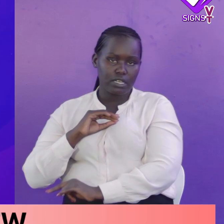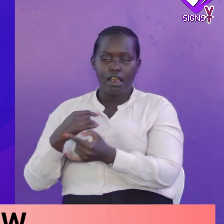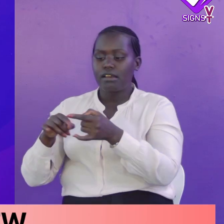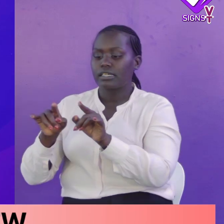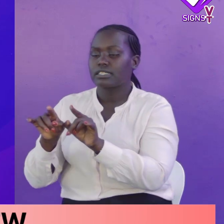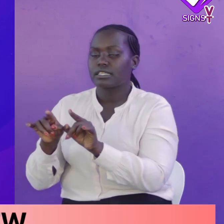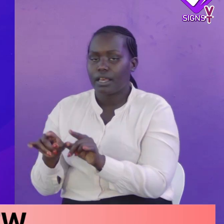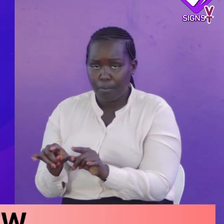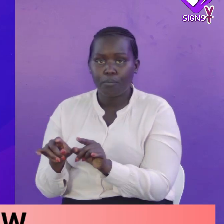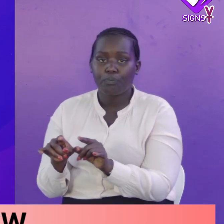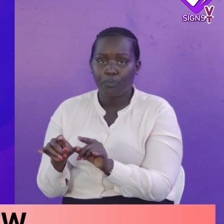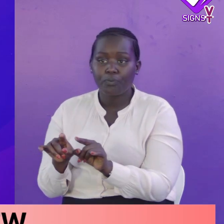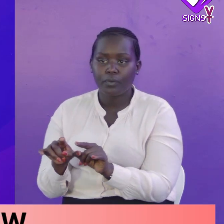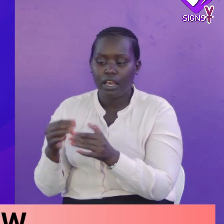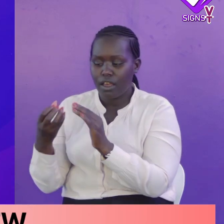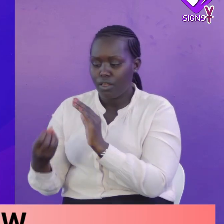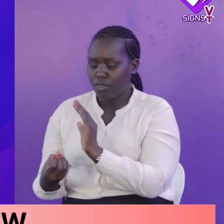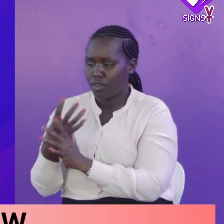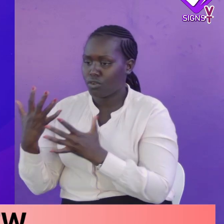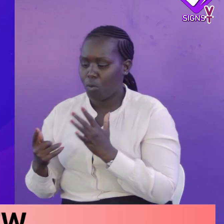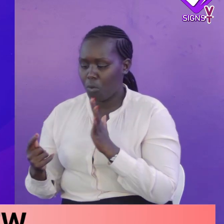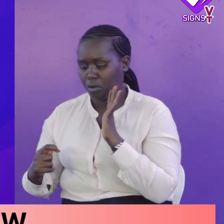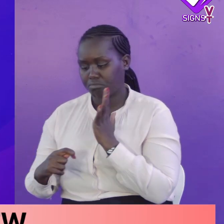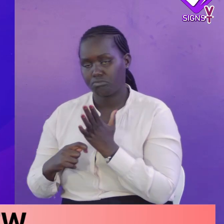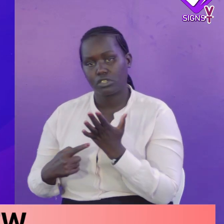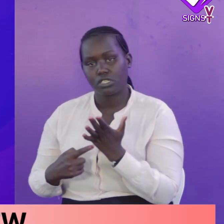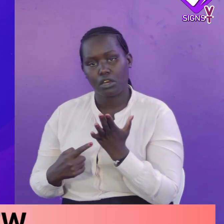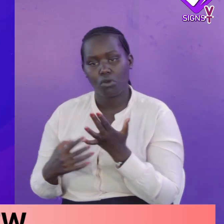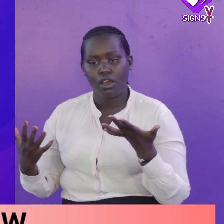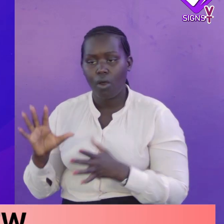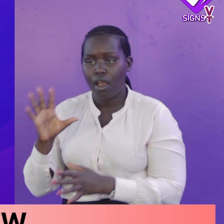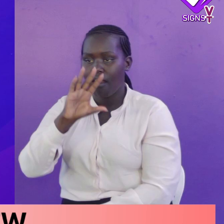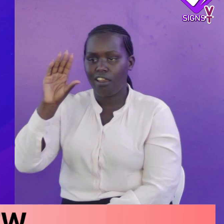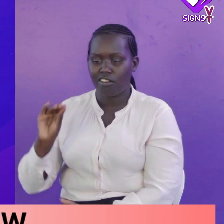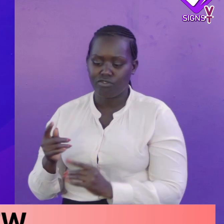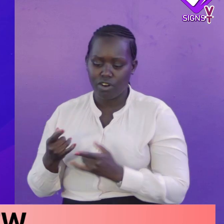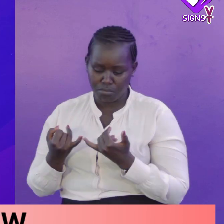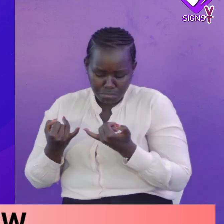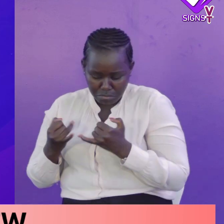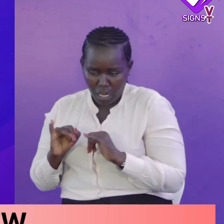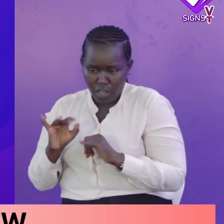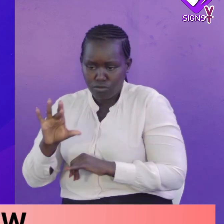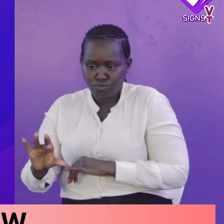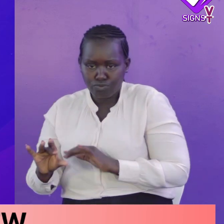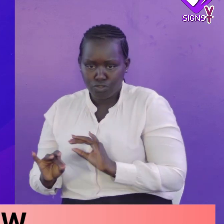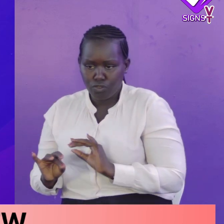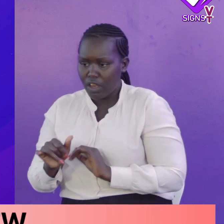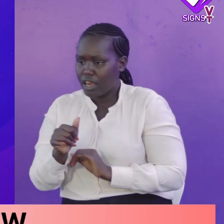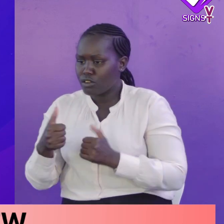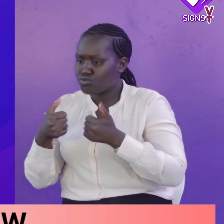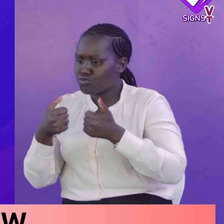say, they grew up in technology, while in Africa, we are trying to fight other things,